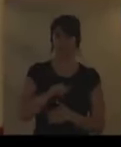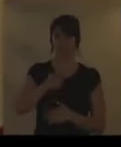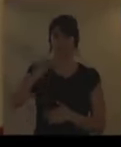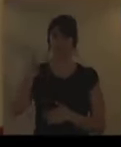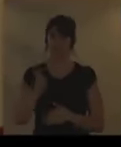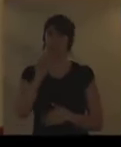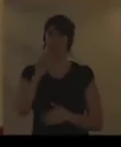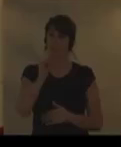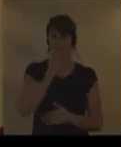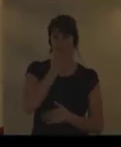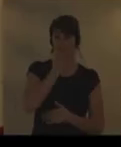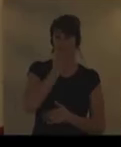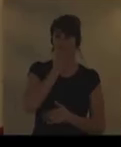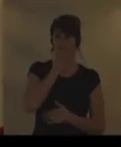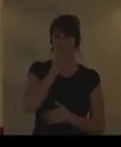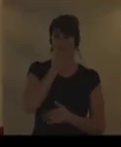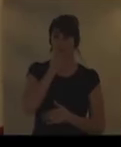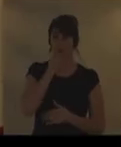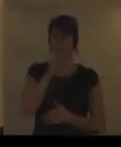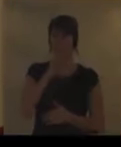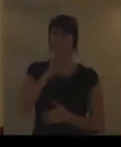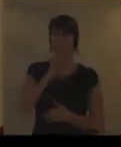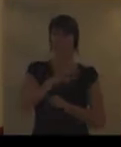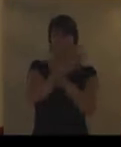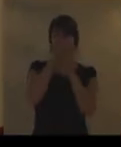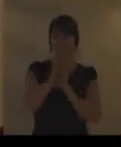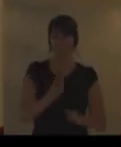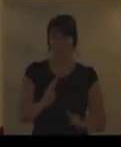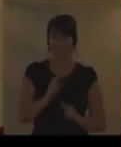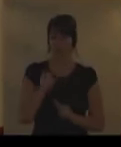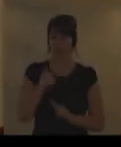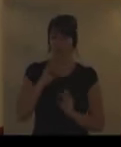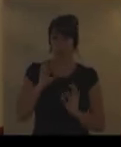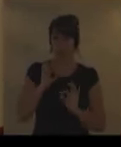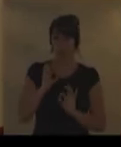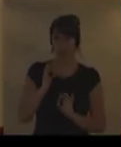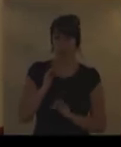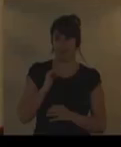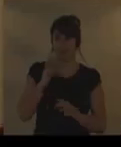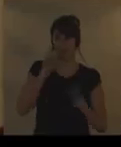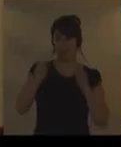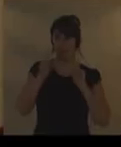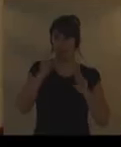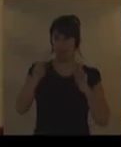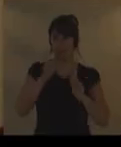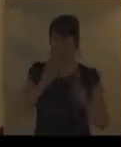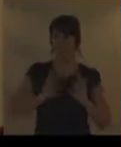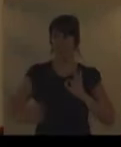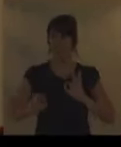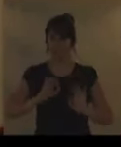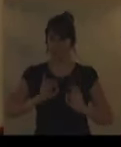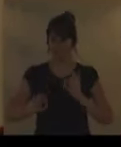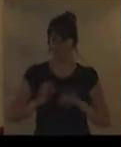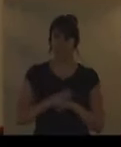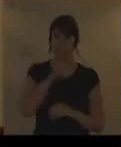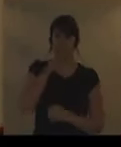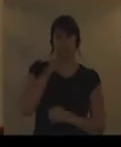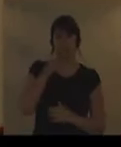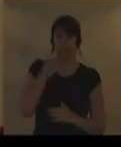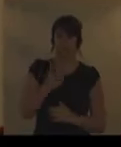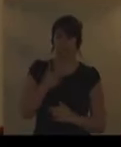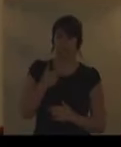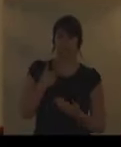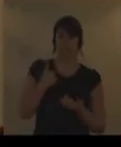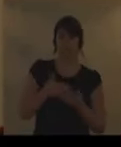Theatre, that proposed a method of classification of the French Sign Language based on the hand